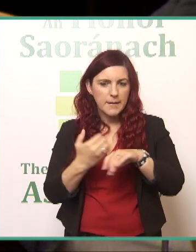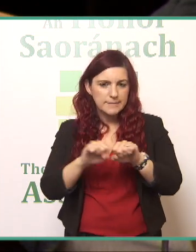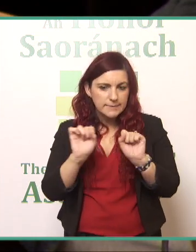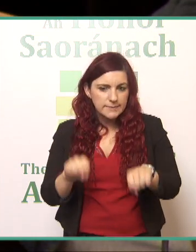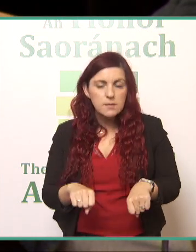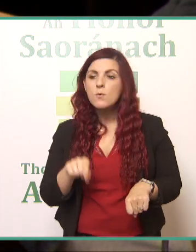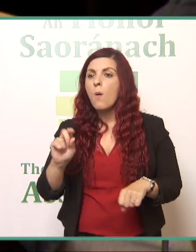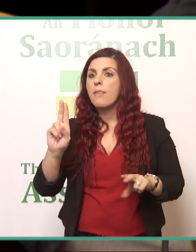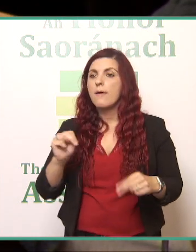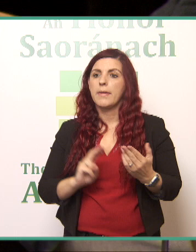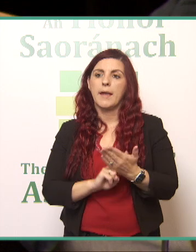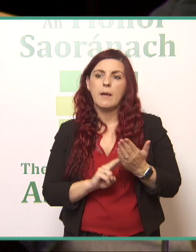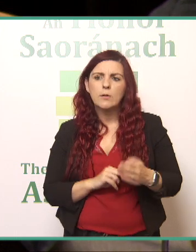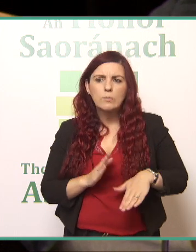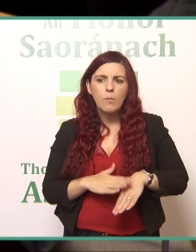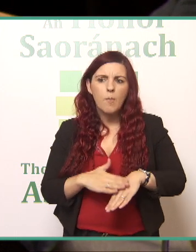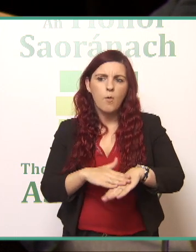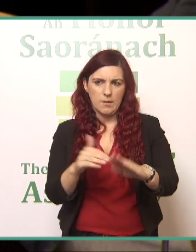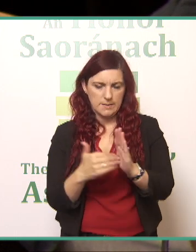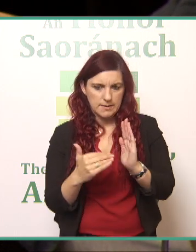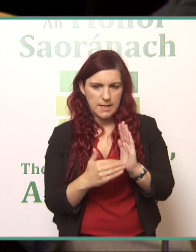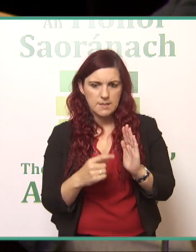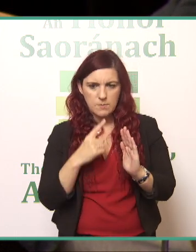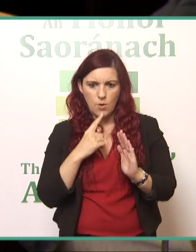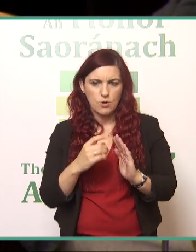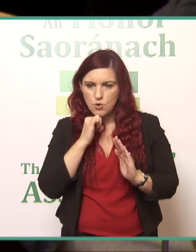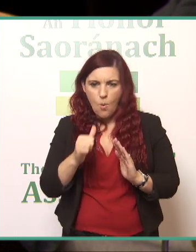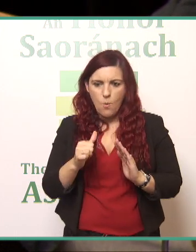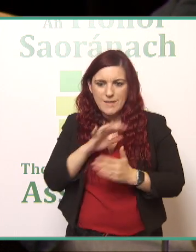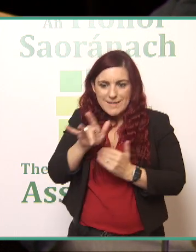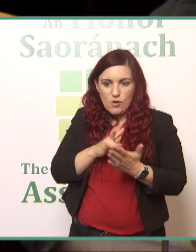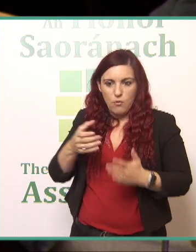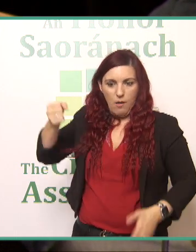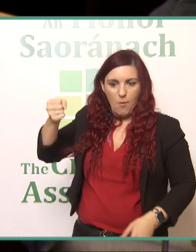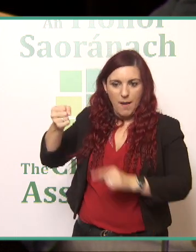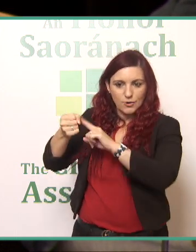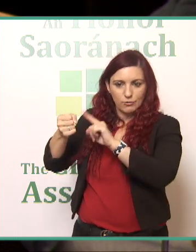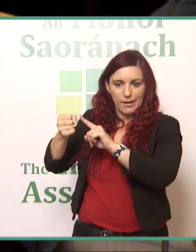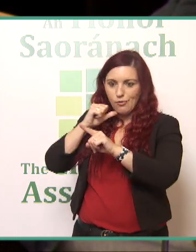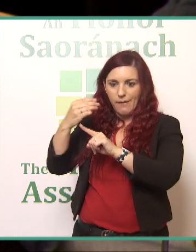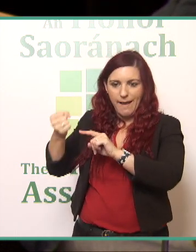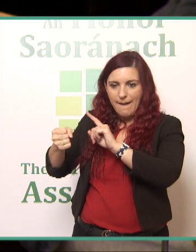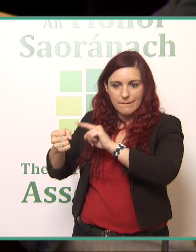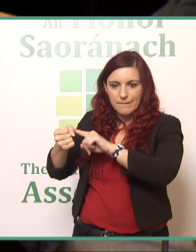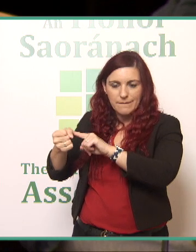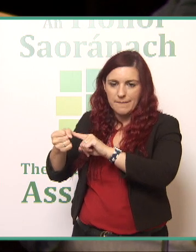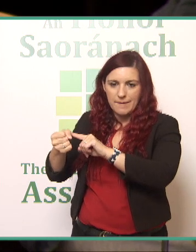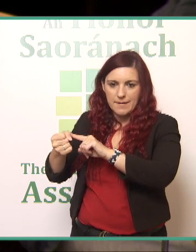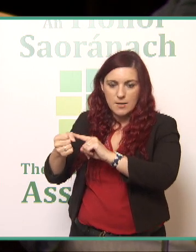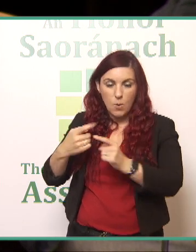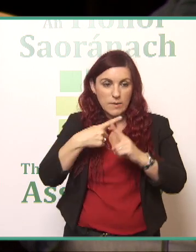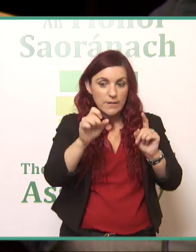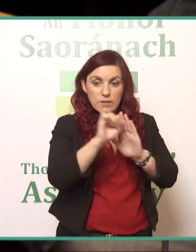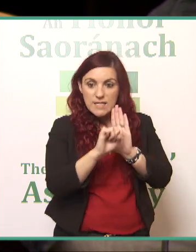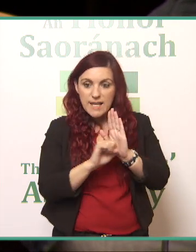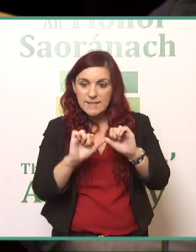be used, I think, more, but there isn't a central repository for them in the country. That's the first thing. And different state agencies have talked to each